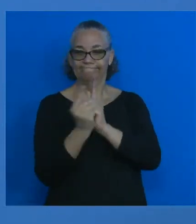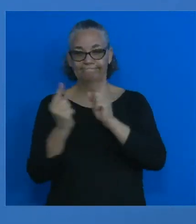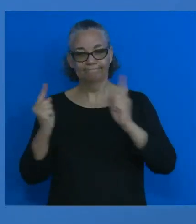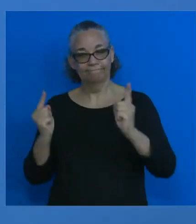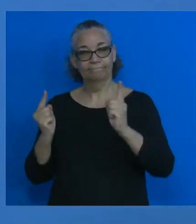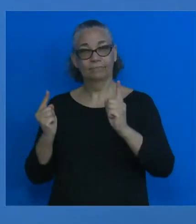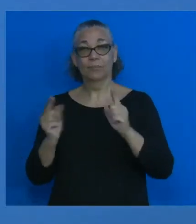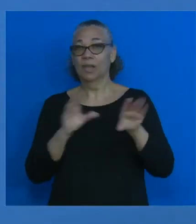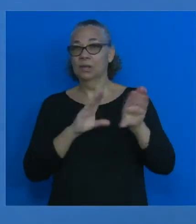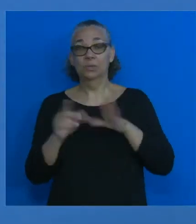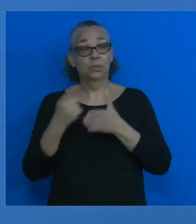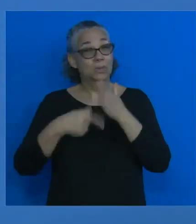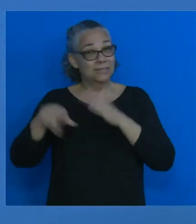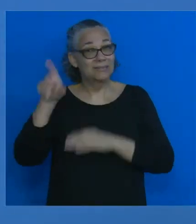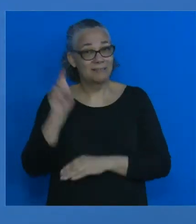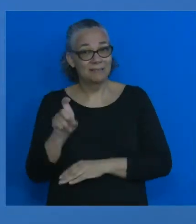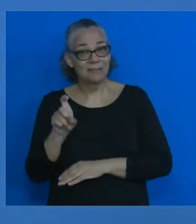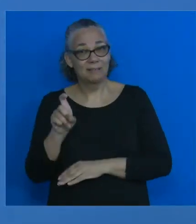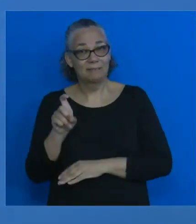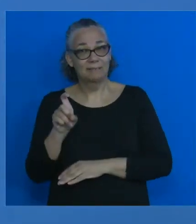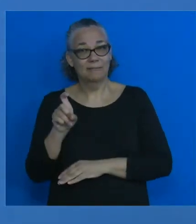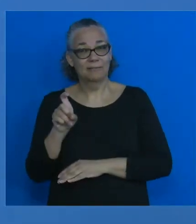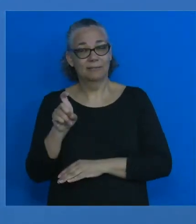and doing what was necessary.